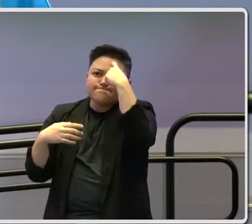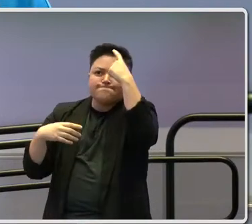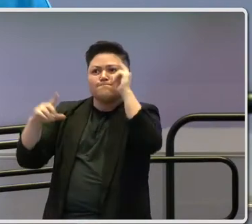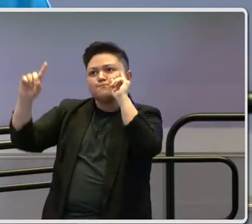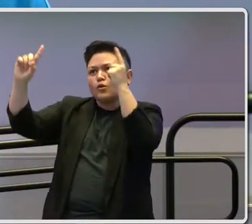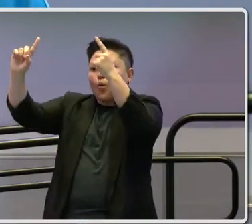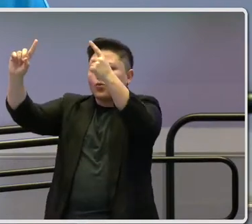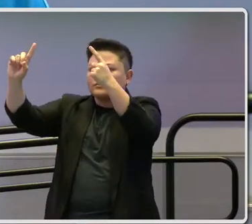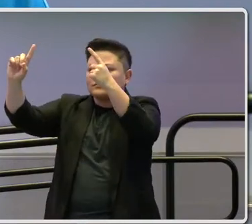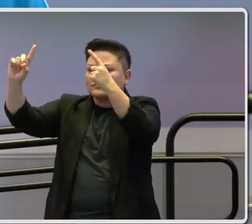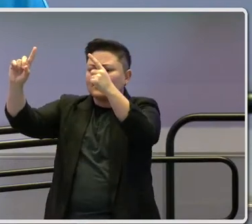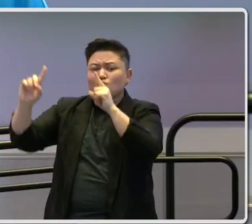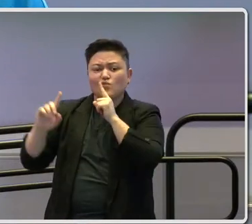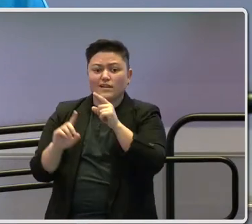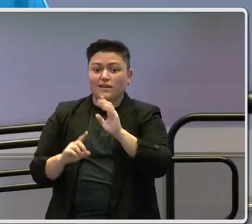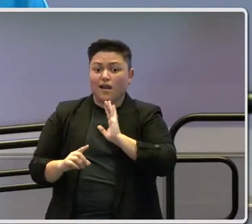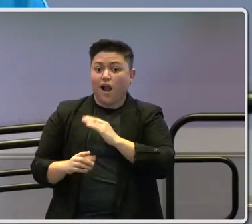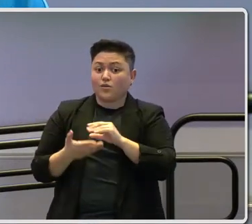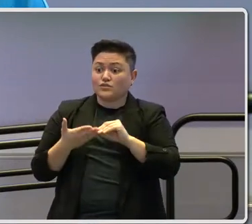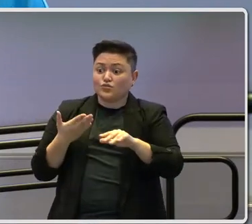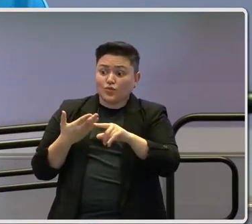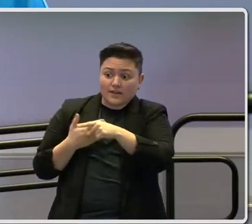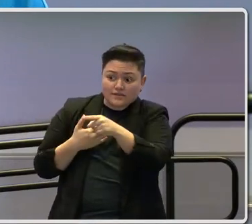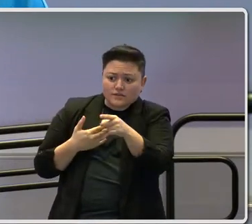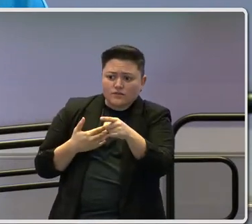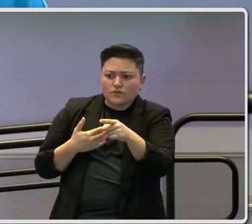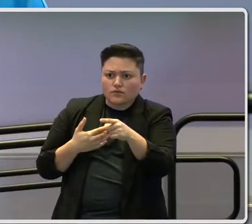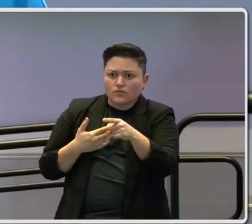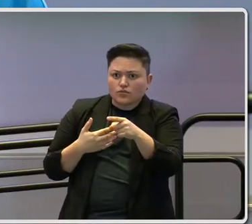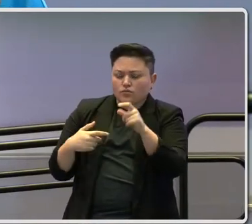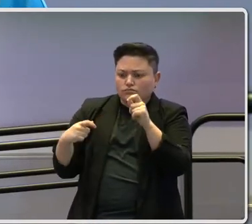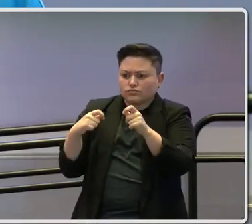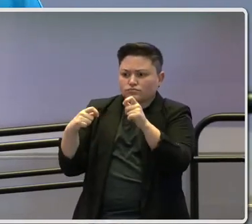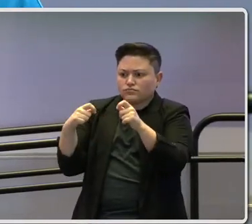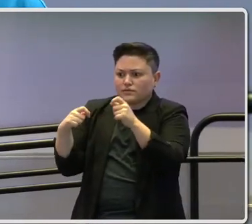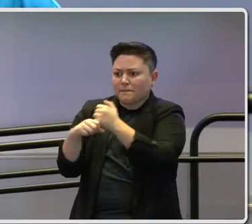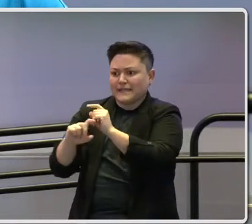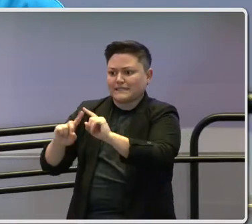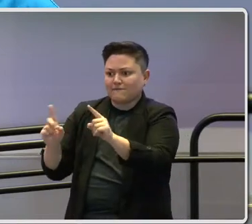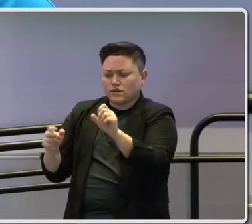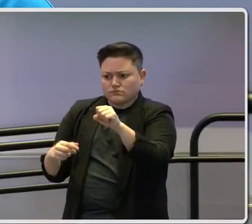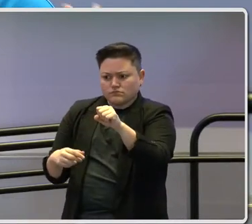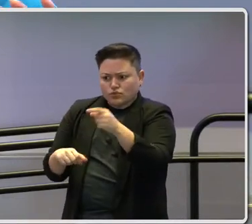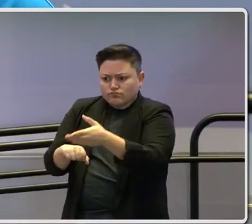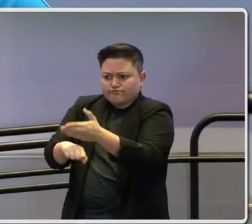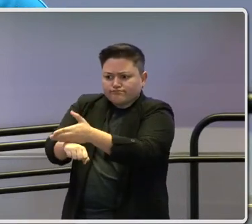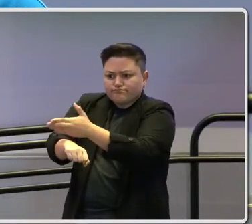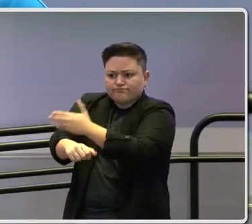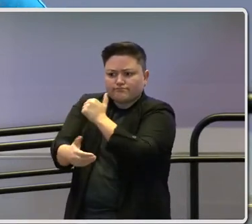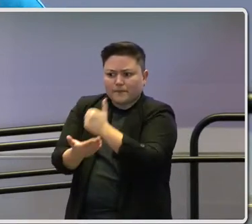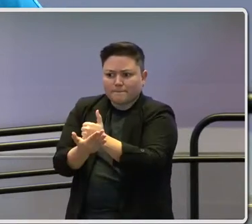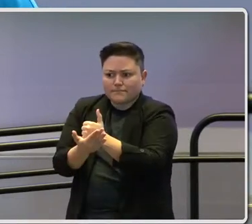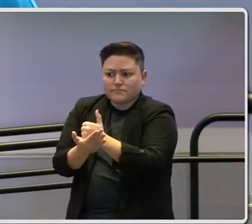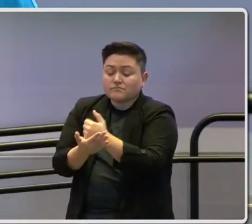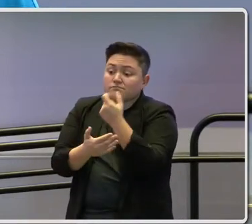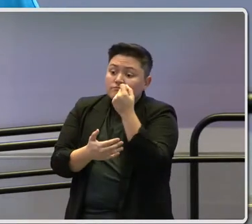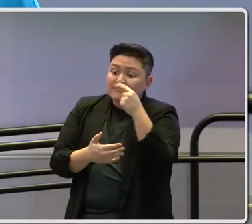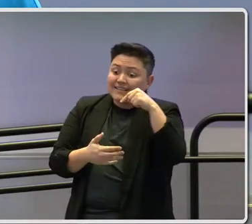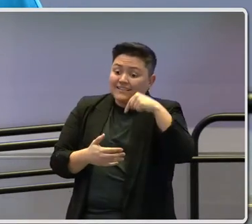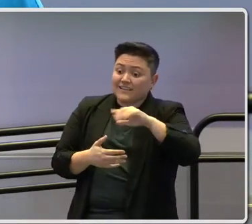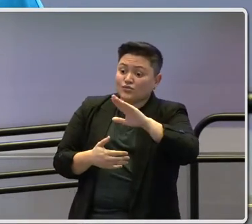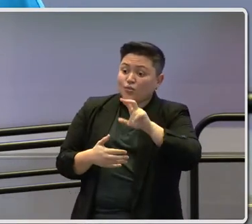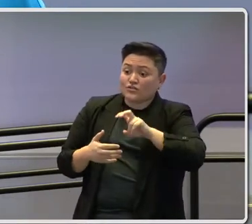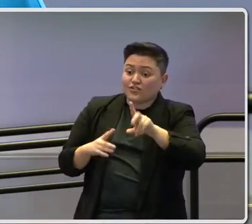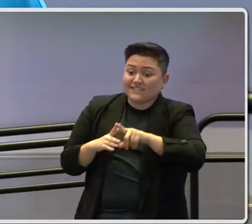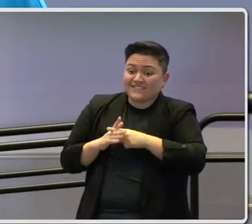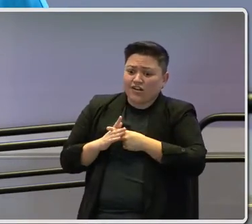especially our students. You're making a difference. And this is not the start of your journey, so I